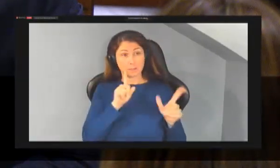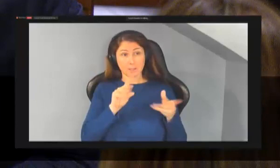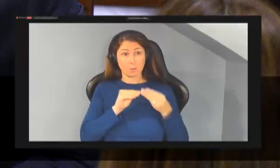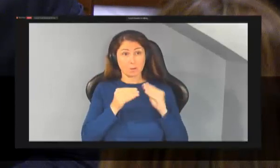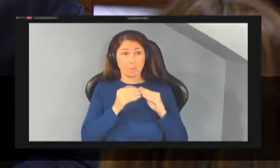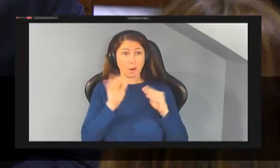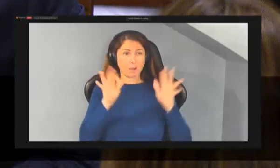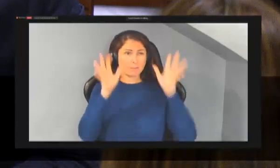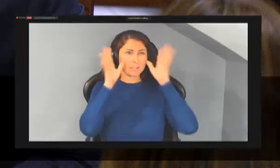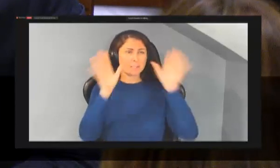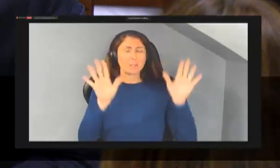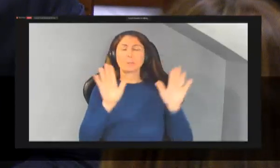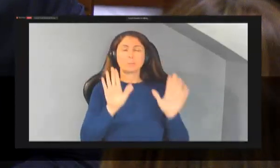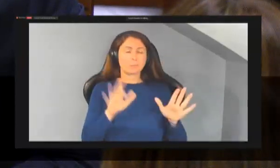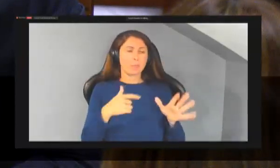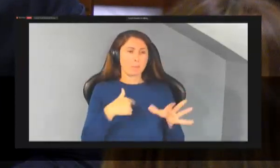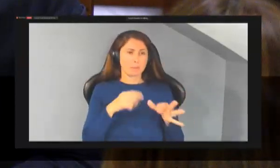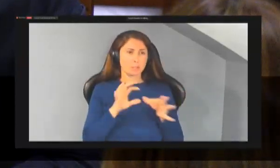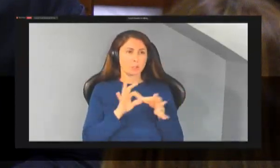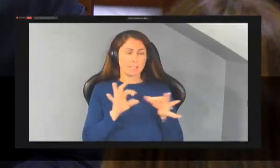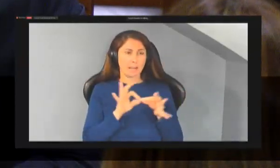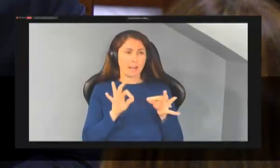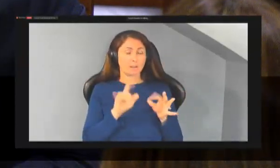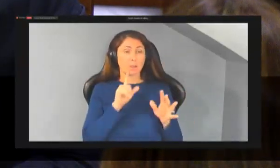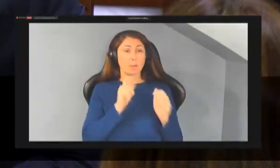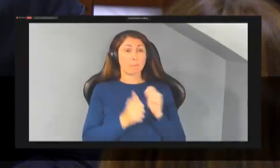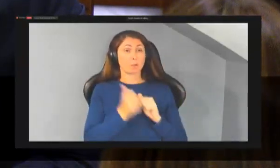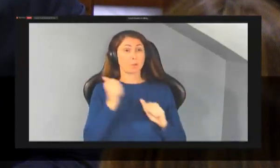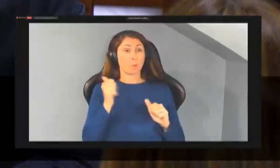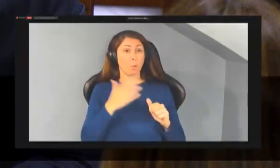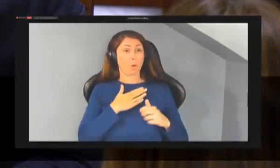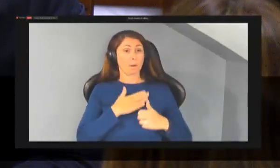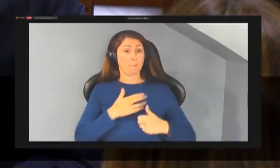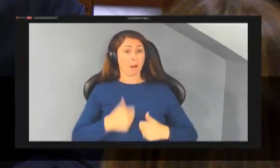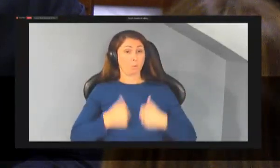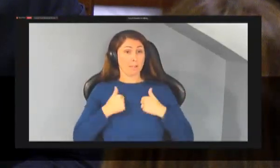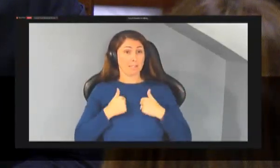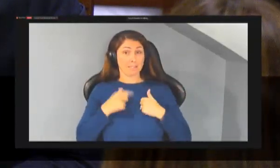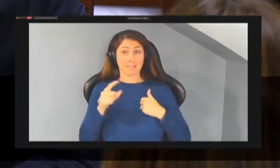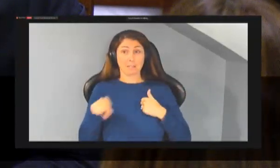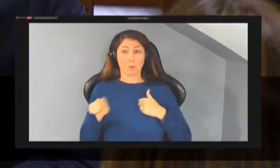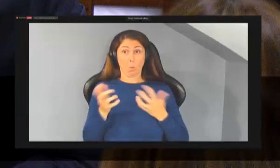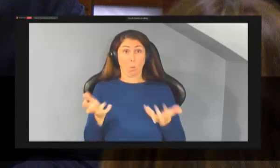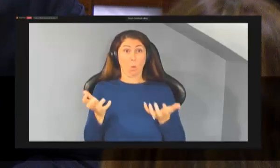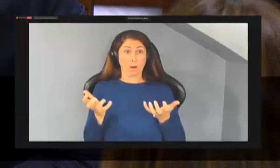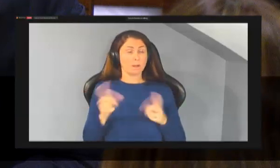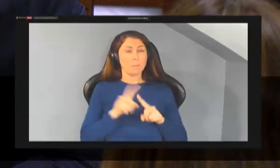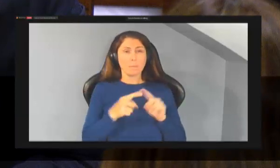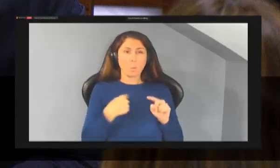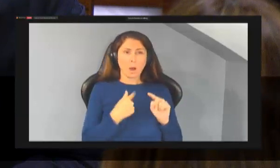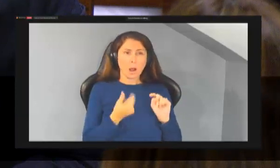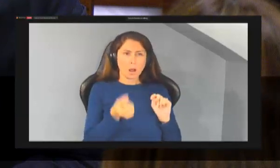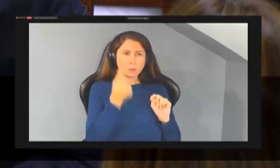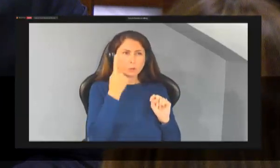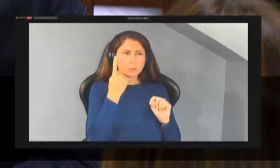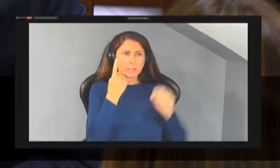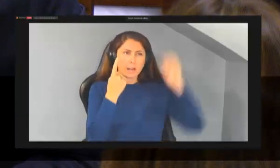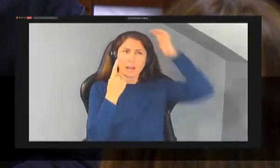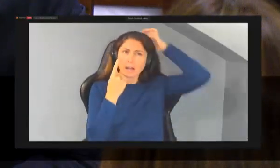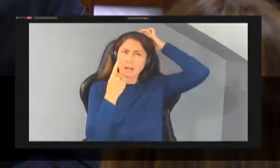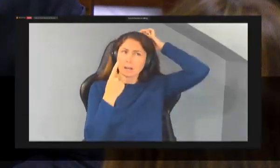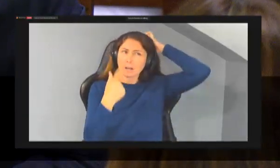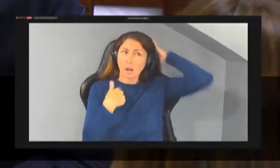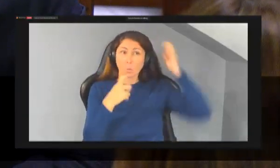let me just state, like, the majority of my residents want it. What I'm trying to understand, and I want to support